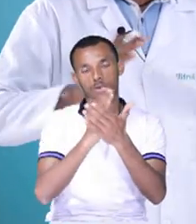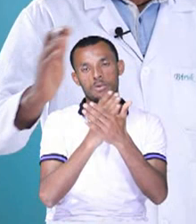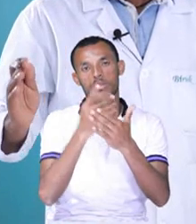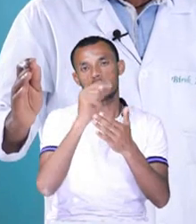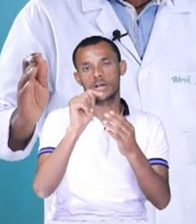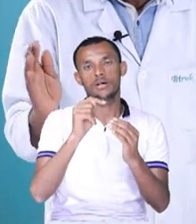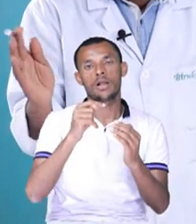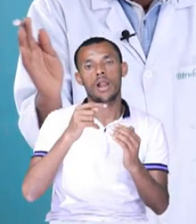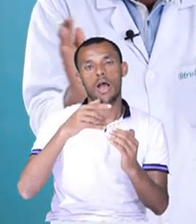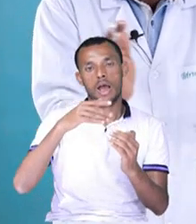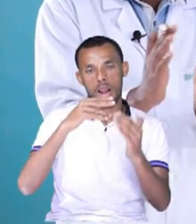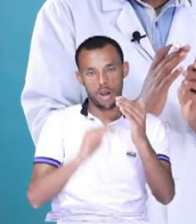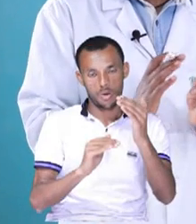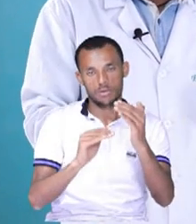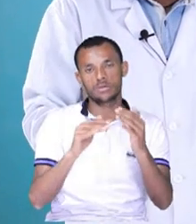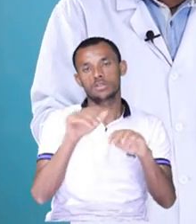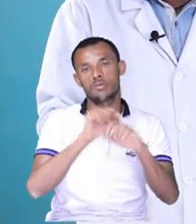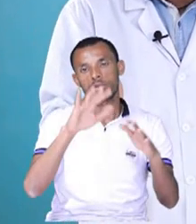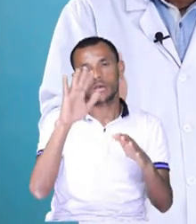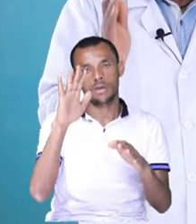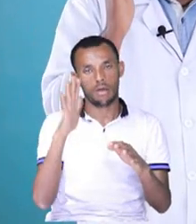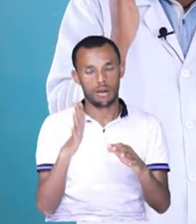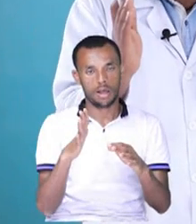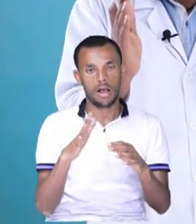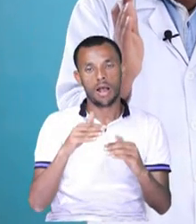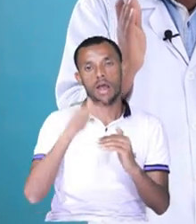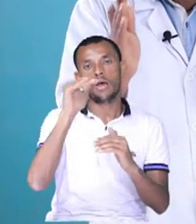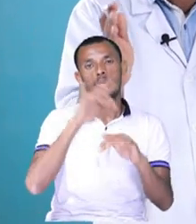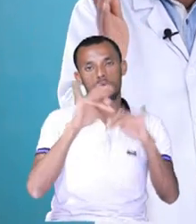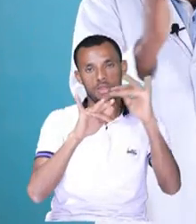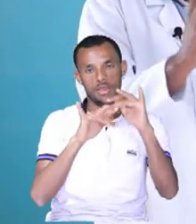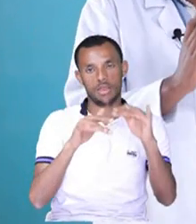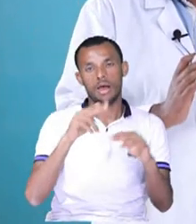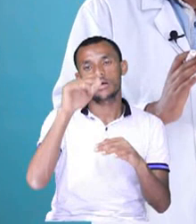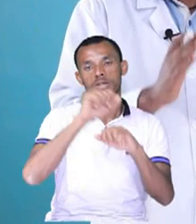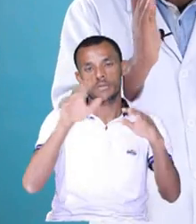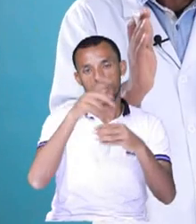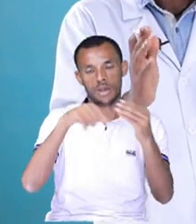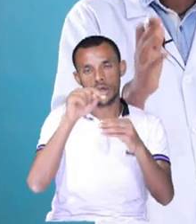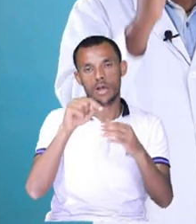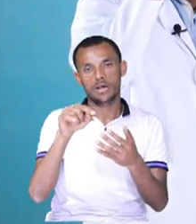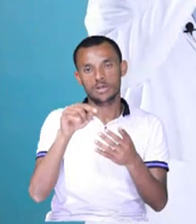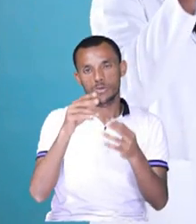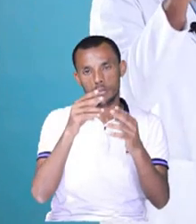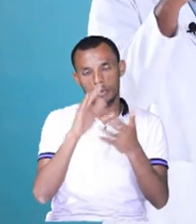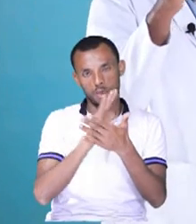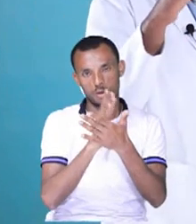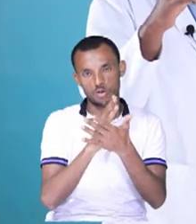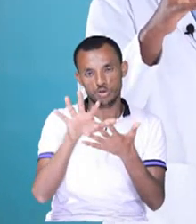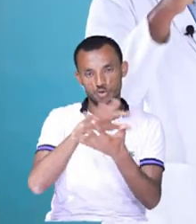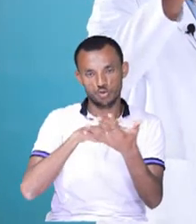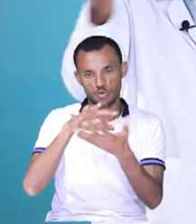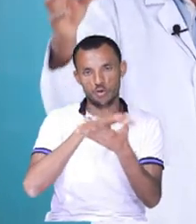area. High surface area means high contact. High contact between what? Between solute and solvent. Between, for